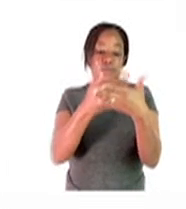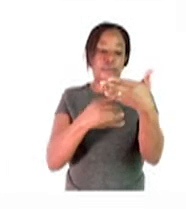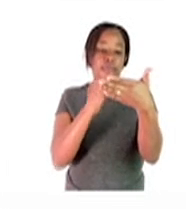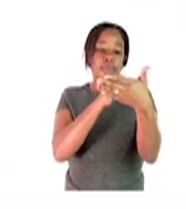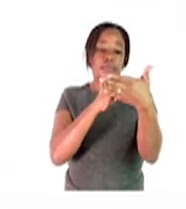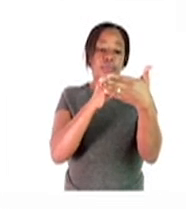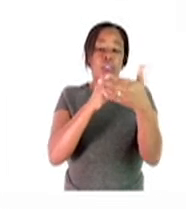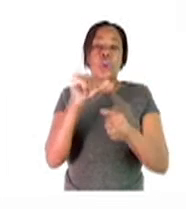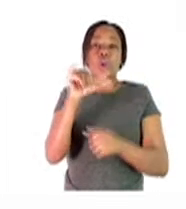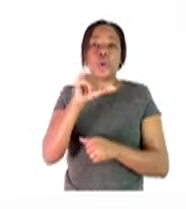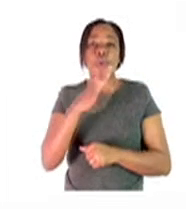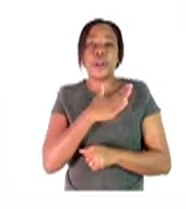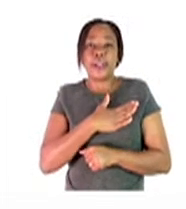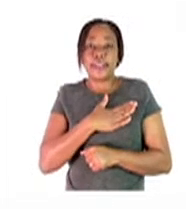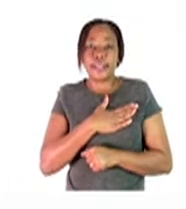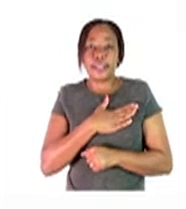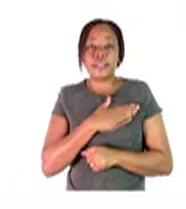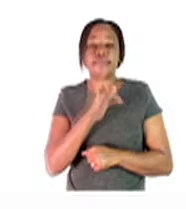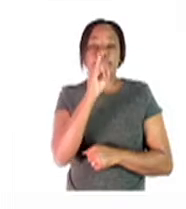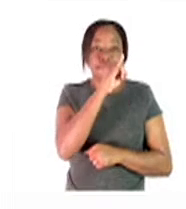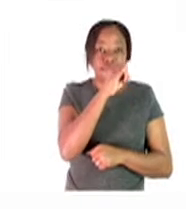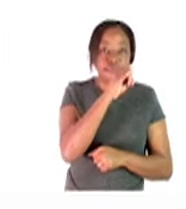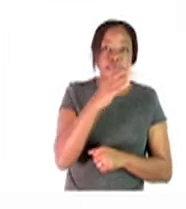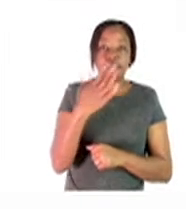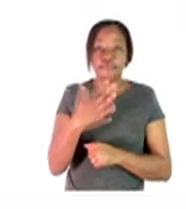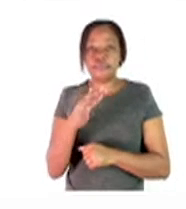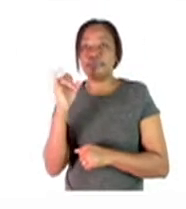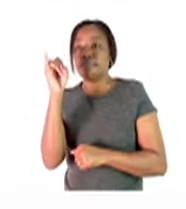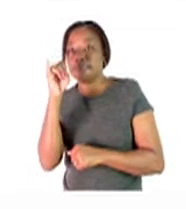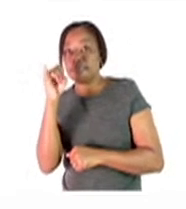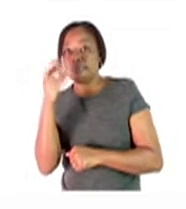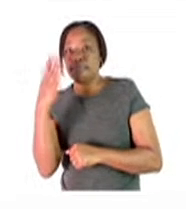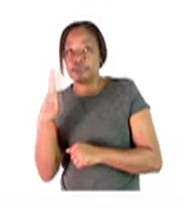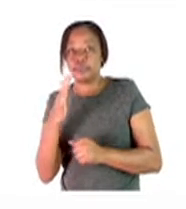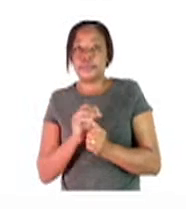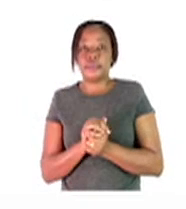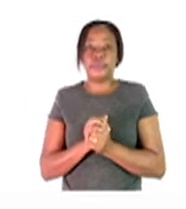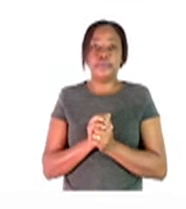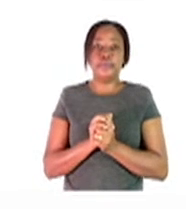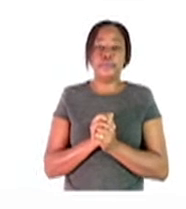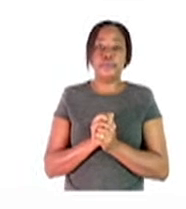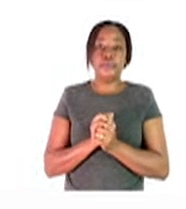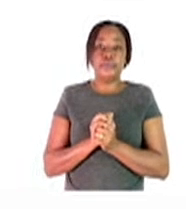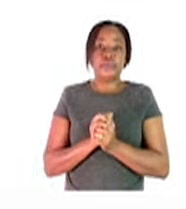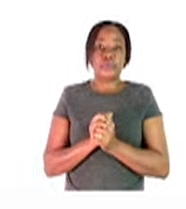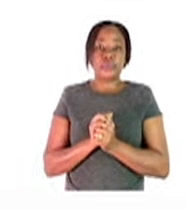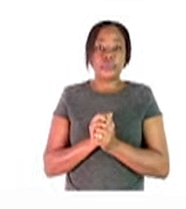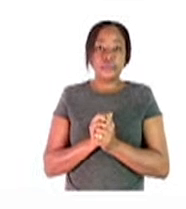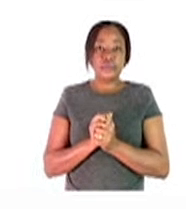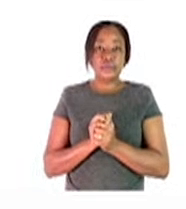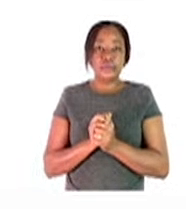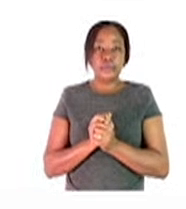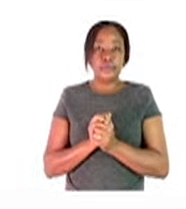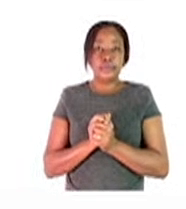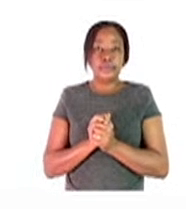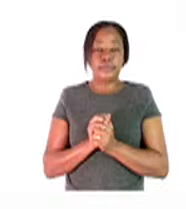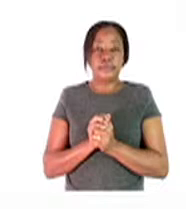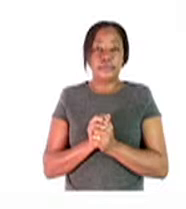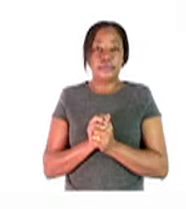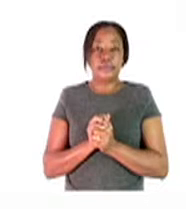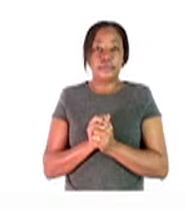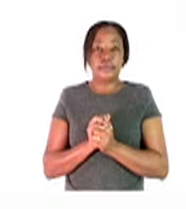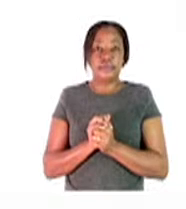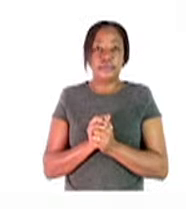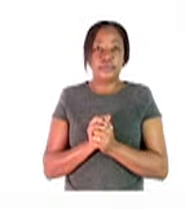given. Remember, we did them. We gave them the names also. So now you know which one do you